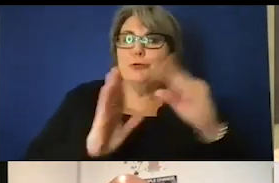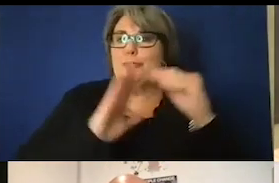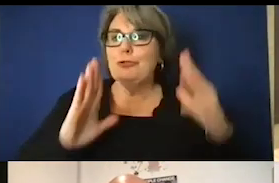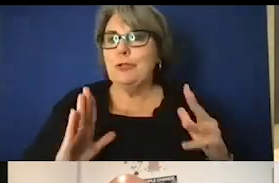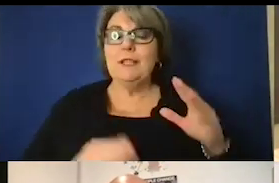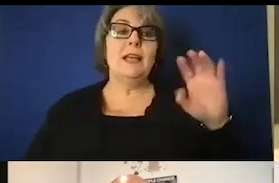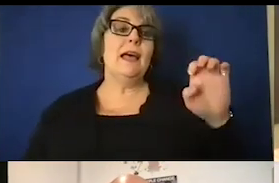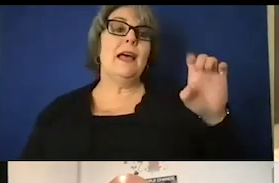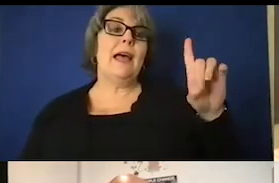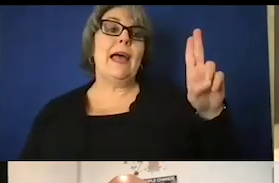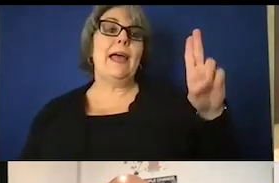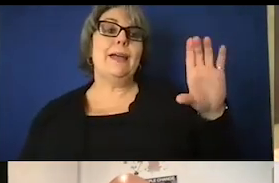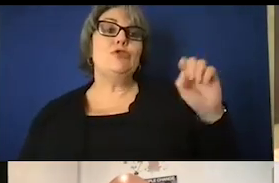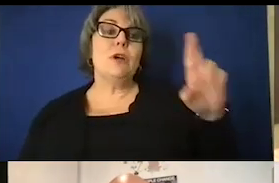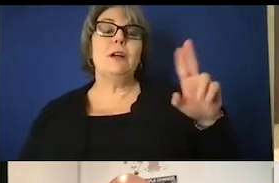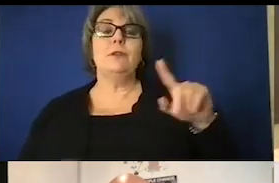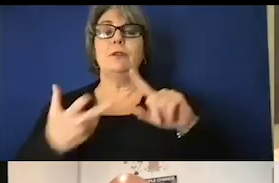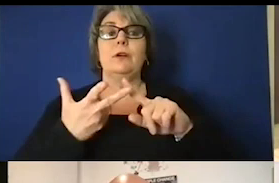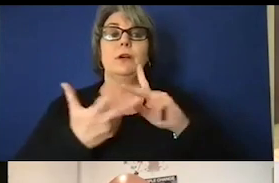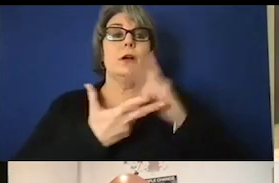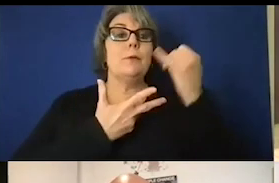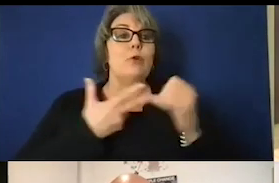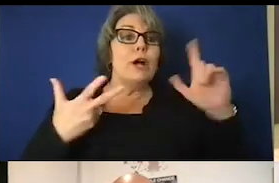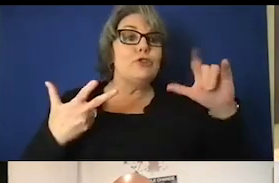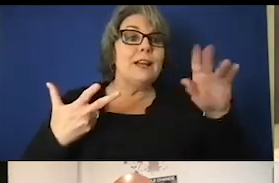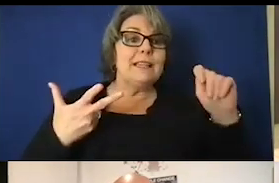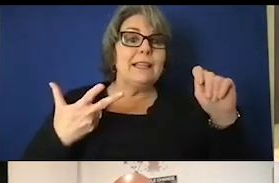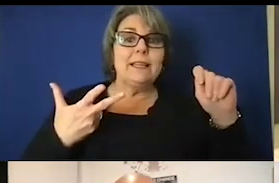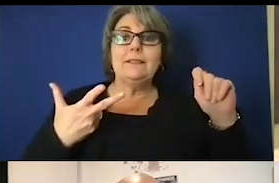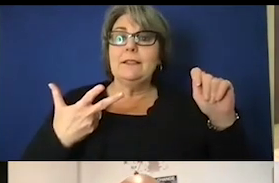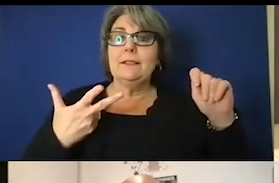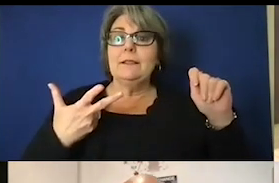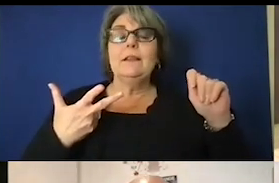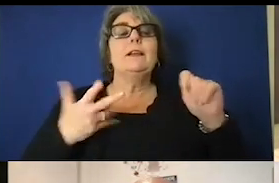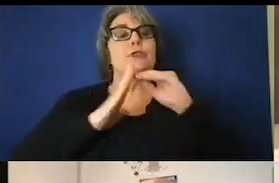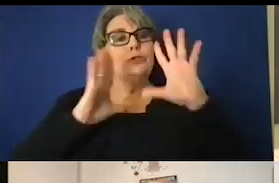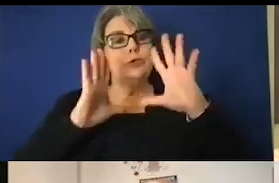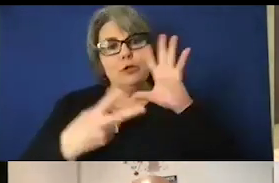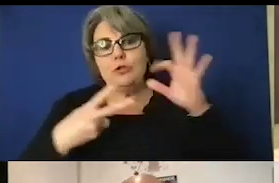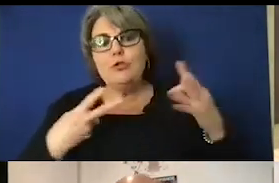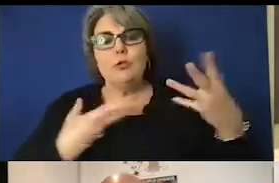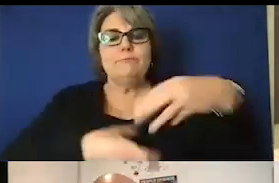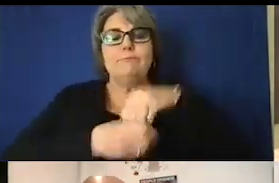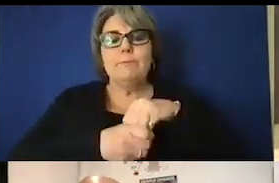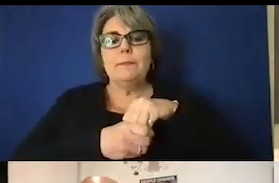is that. Project Lit is that. Because they envelop student choice. They envelop